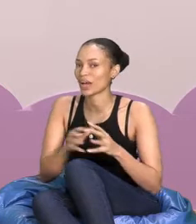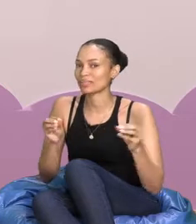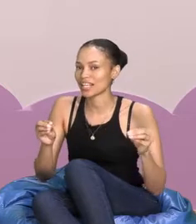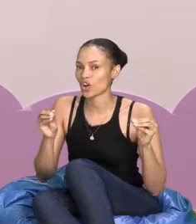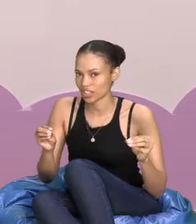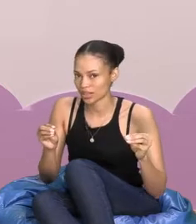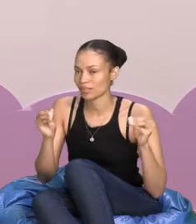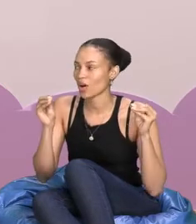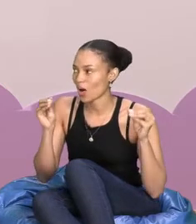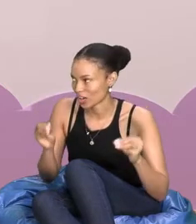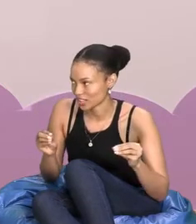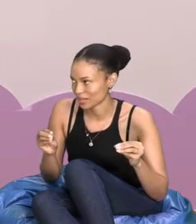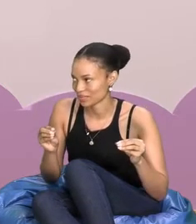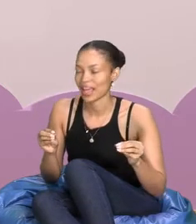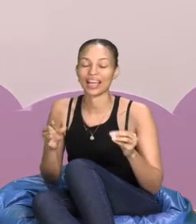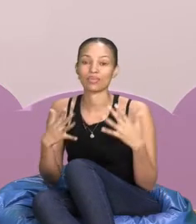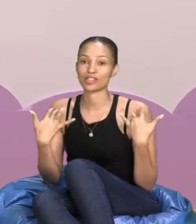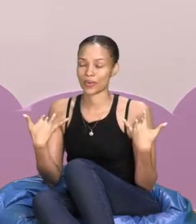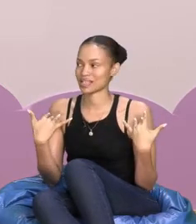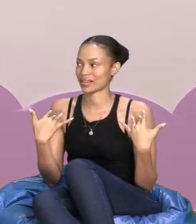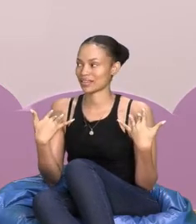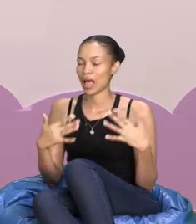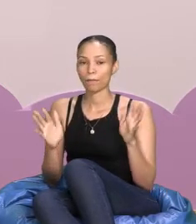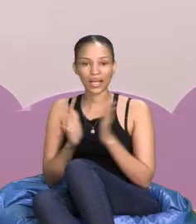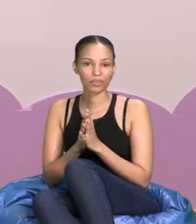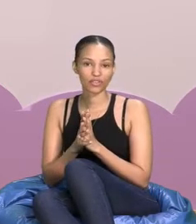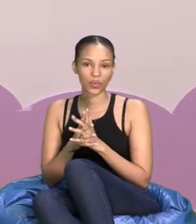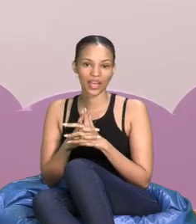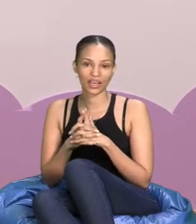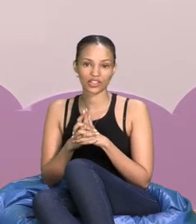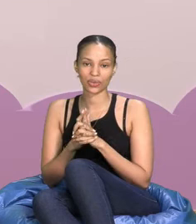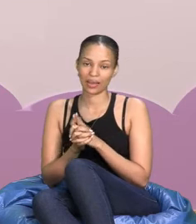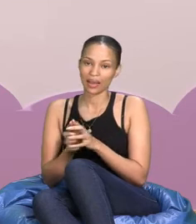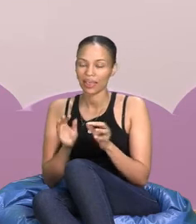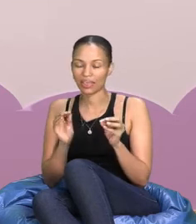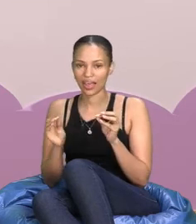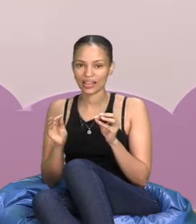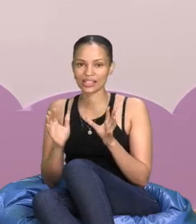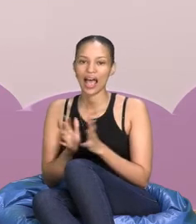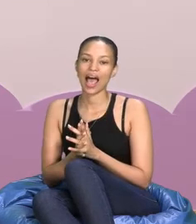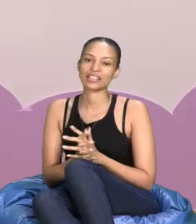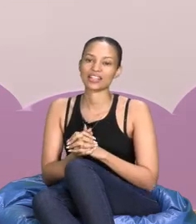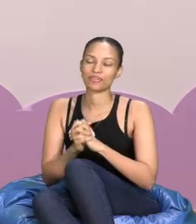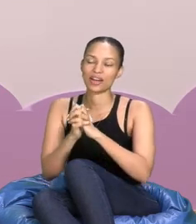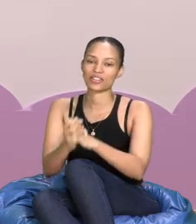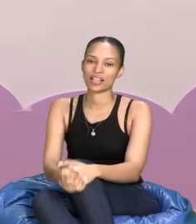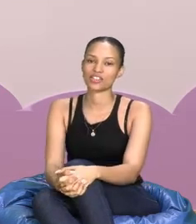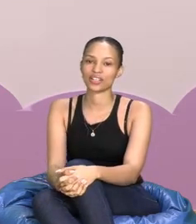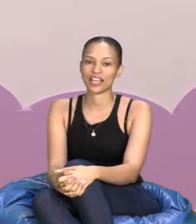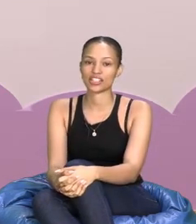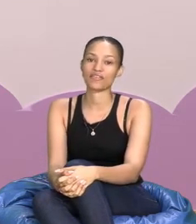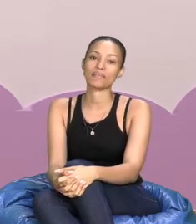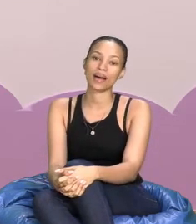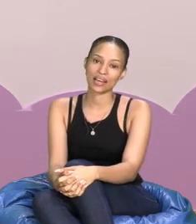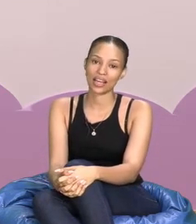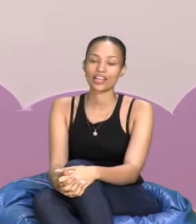about what makes autumn. And I'm so excited. But before we head into things, I'd just like to remind you guys that you can